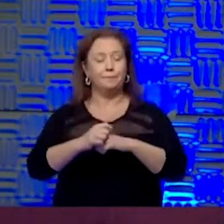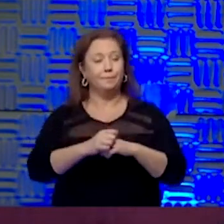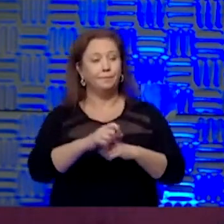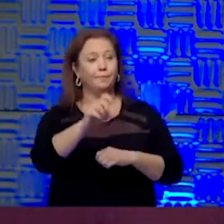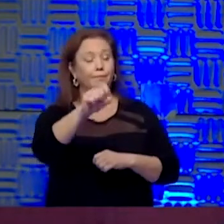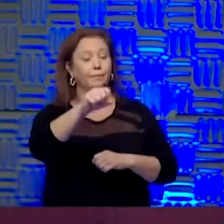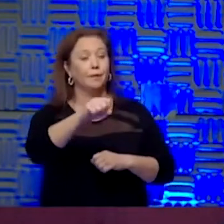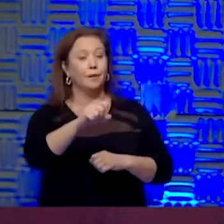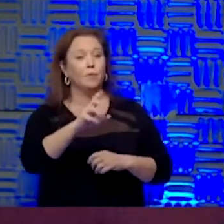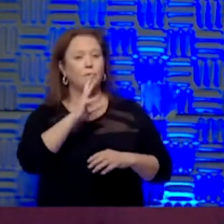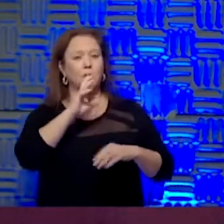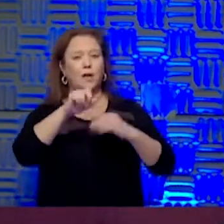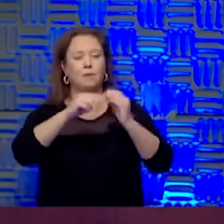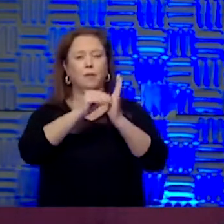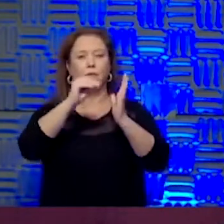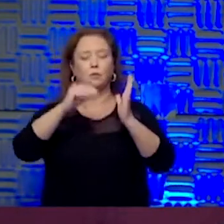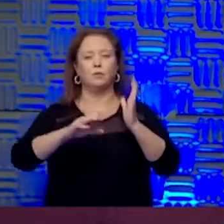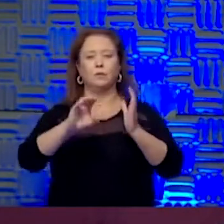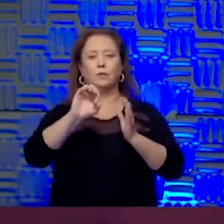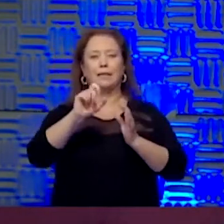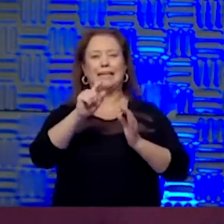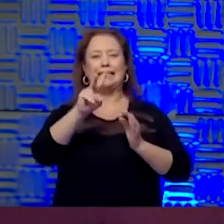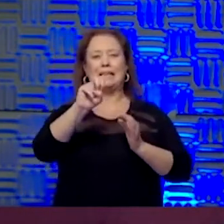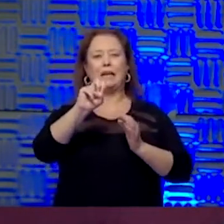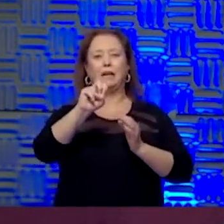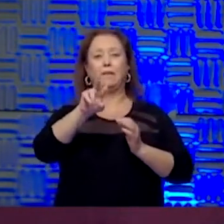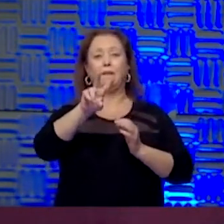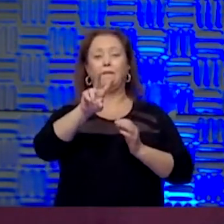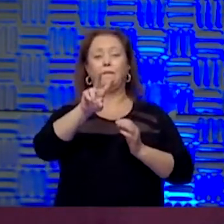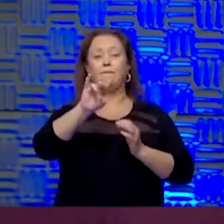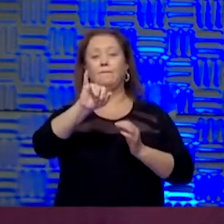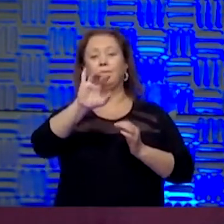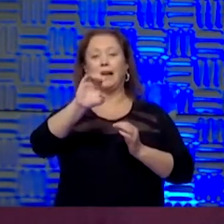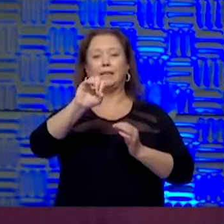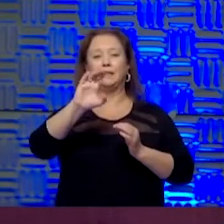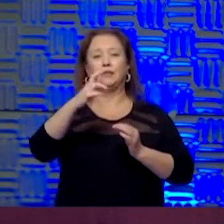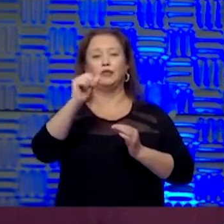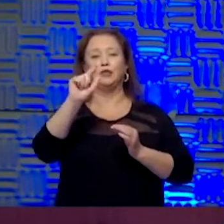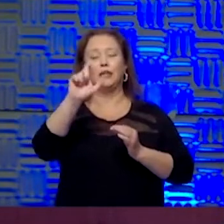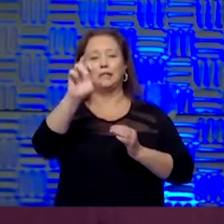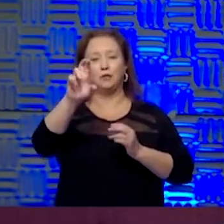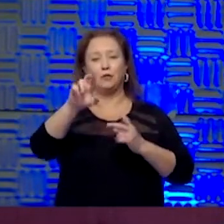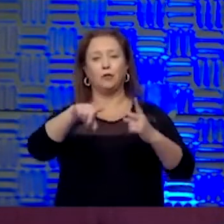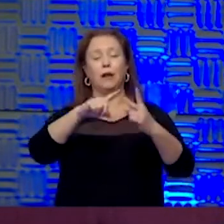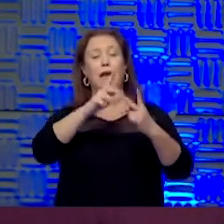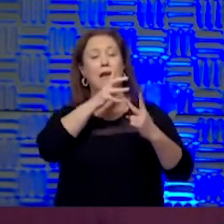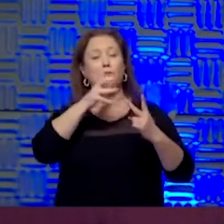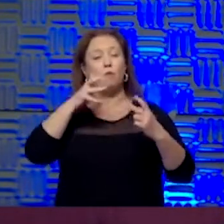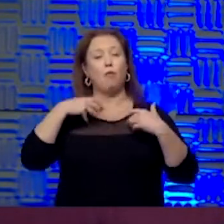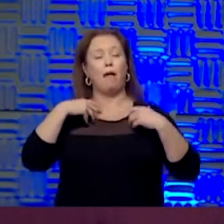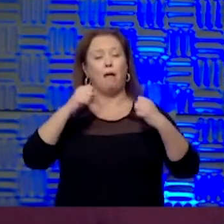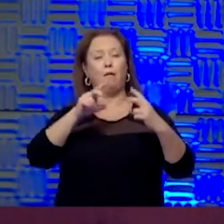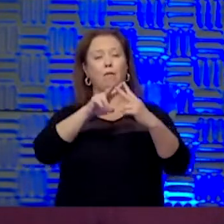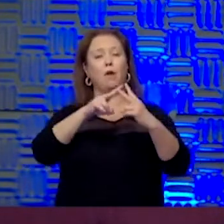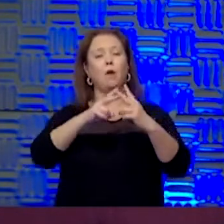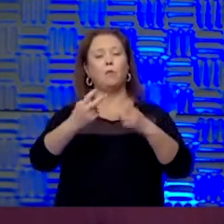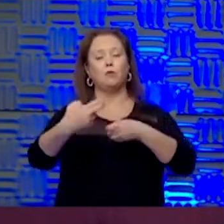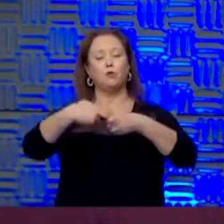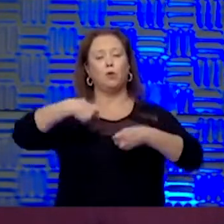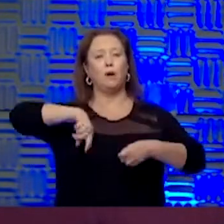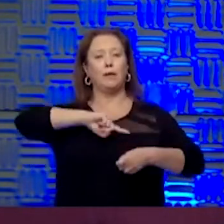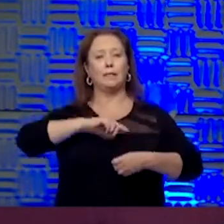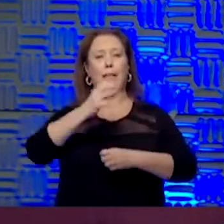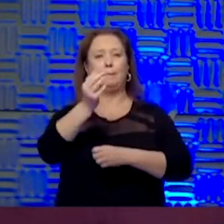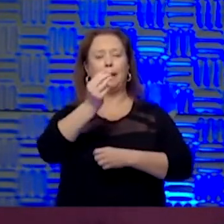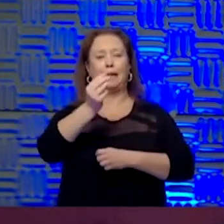will be covered on Monday when Executive Vice Chancellor Rob Samari and Mike Kennedy, Associate Dean of Rural Health, will join us. So that wasn't